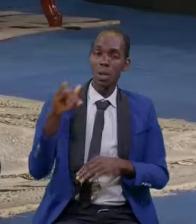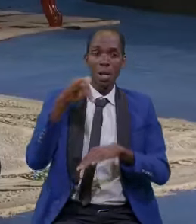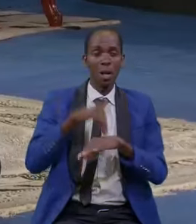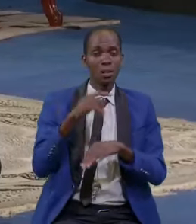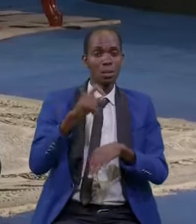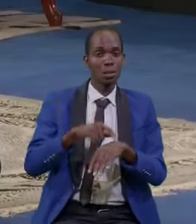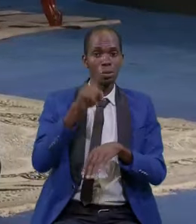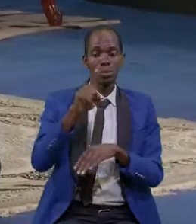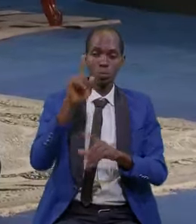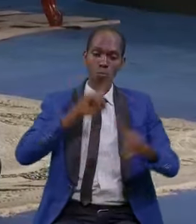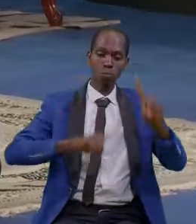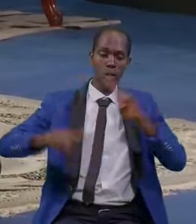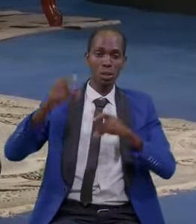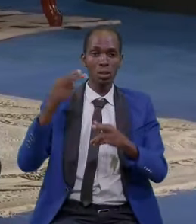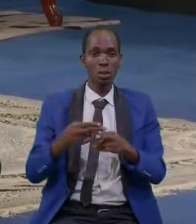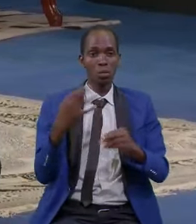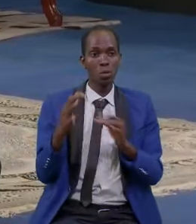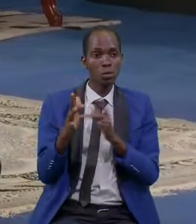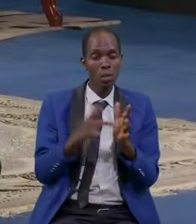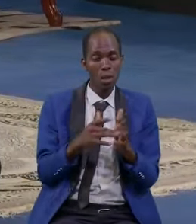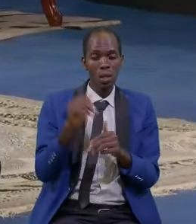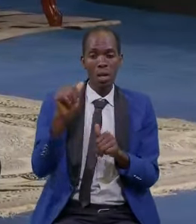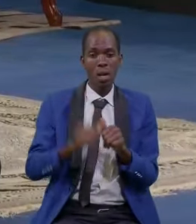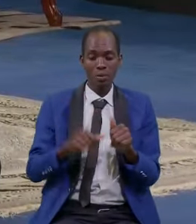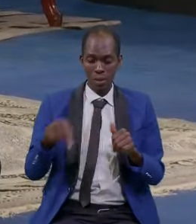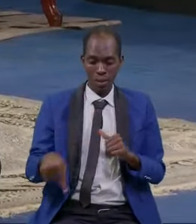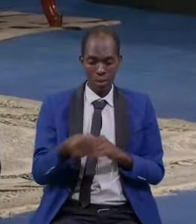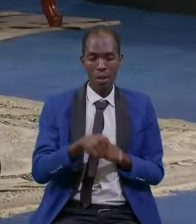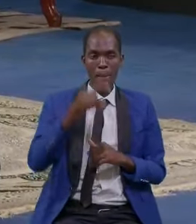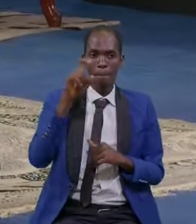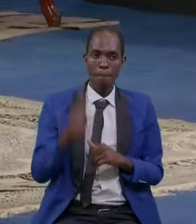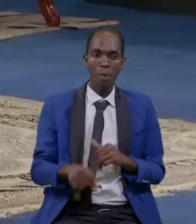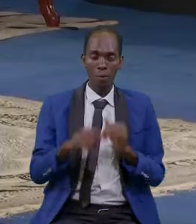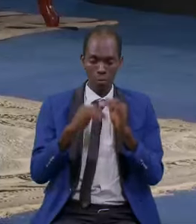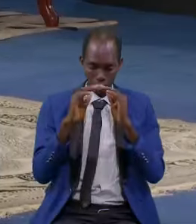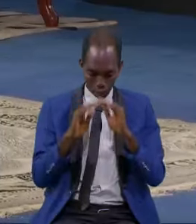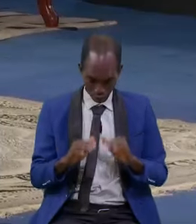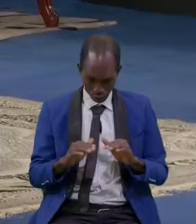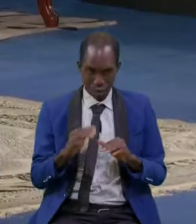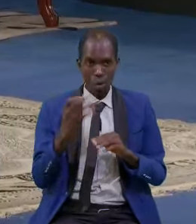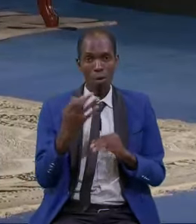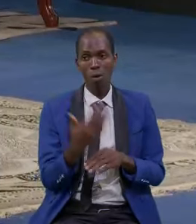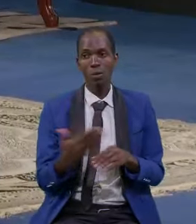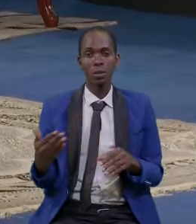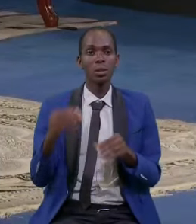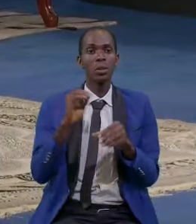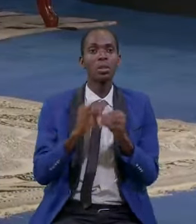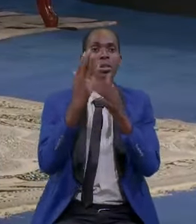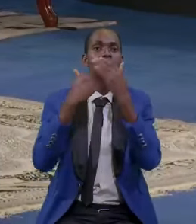Jesus, every knee should bow of things in heaven beyond the